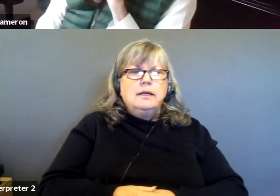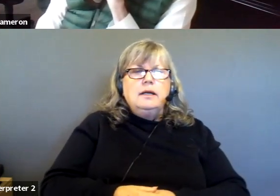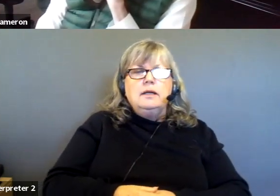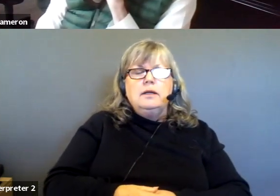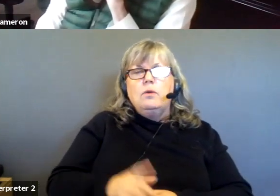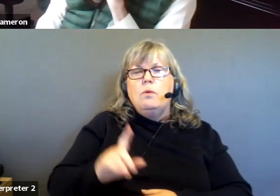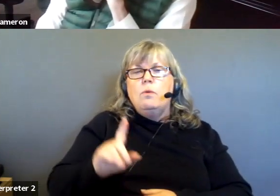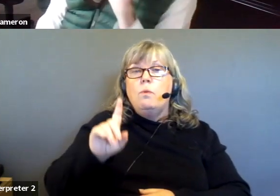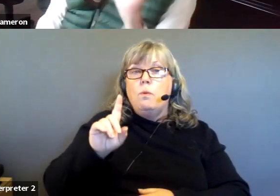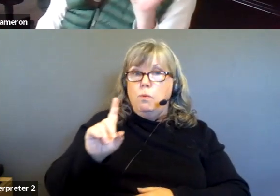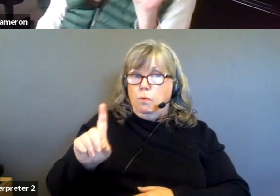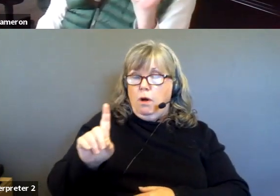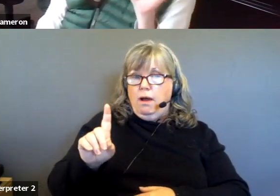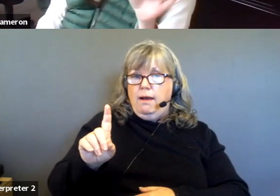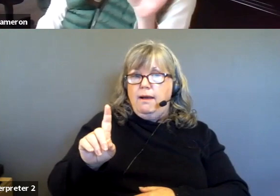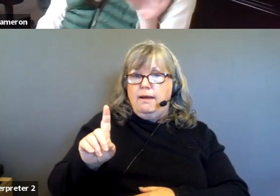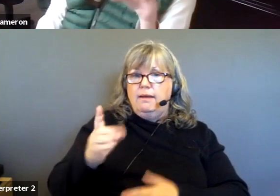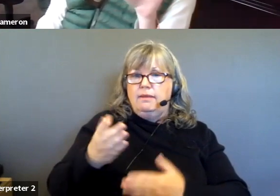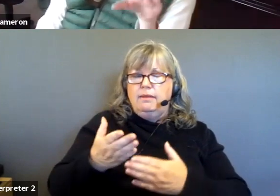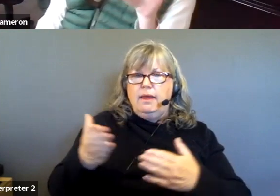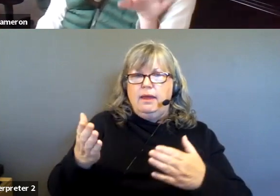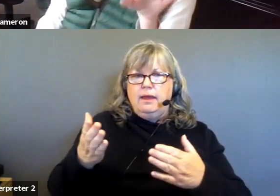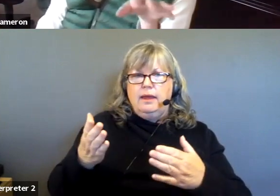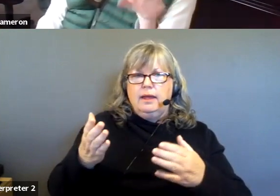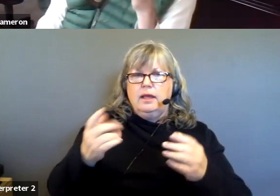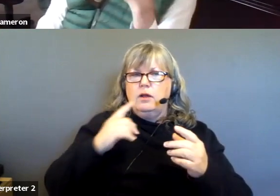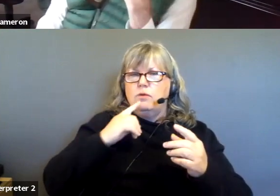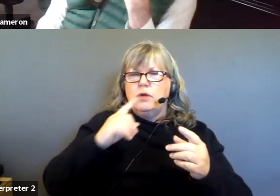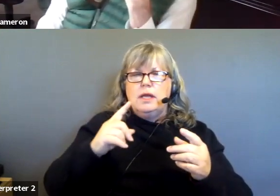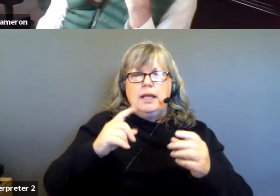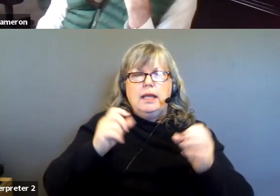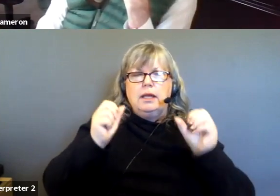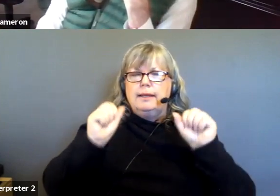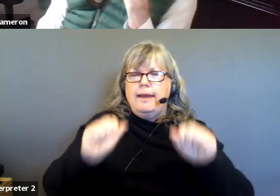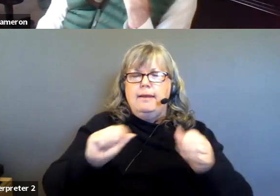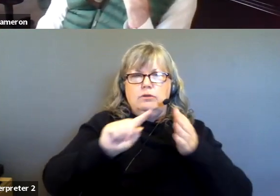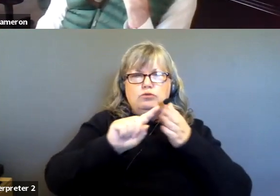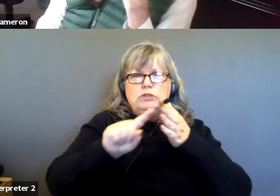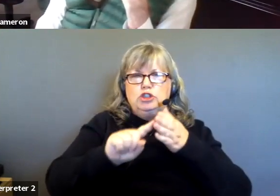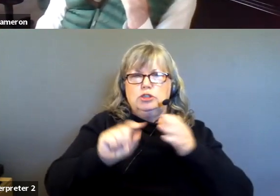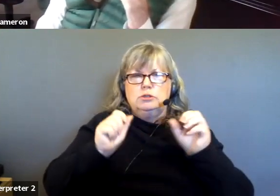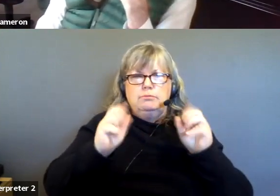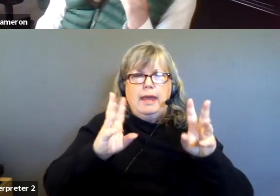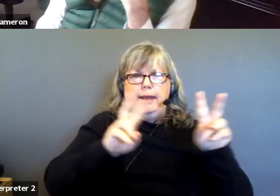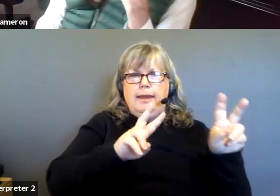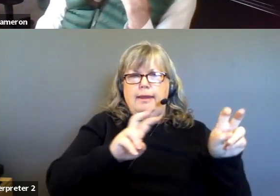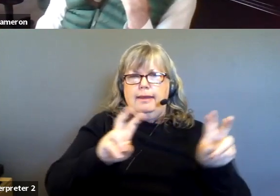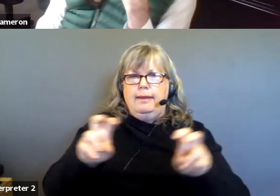One of the ones, again, there's so many you can do research on, but a really